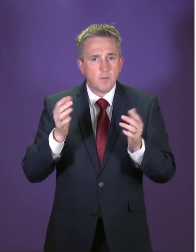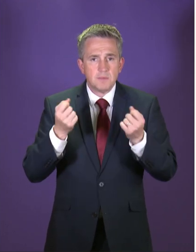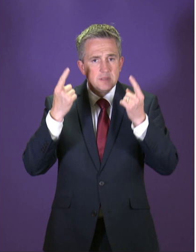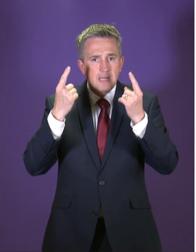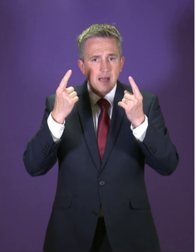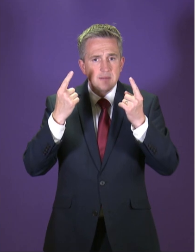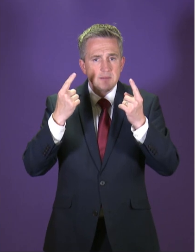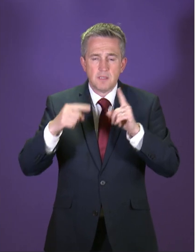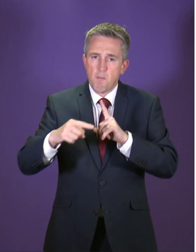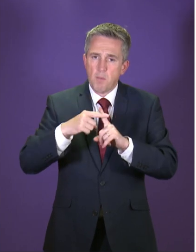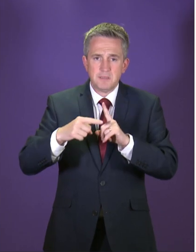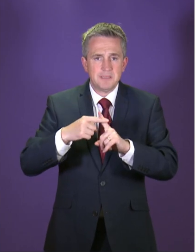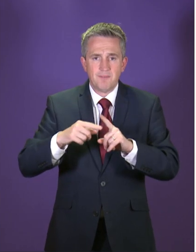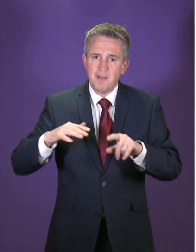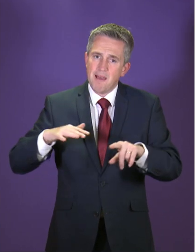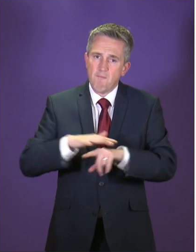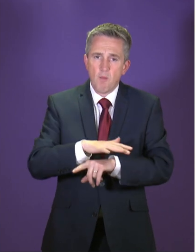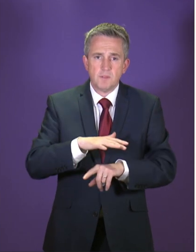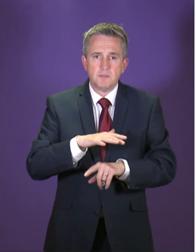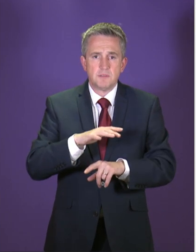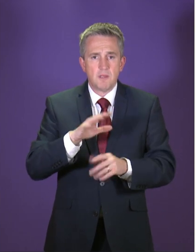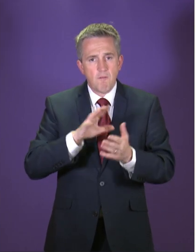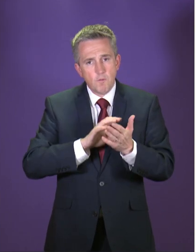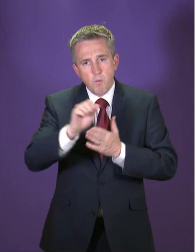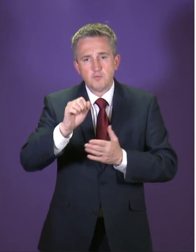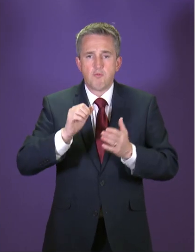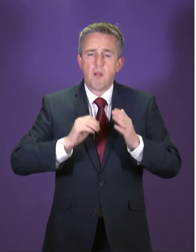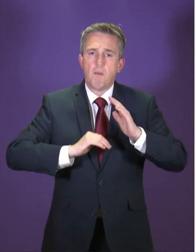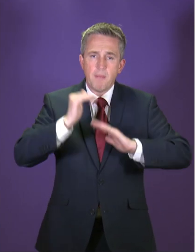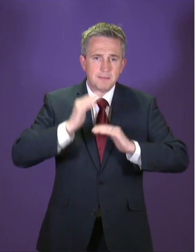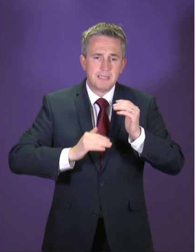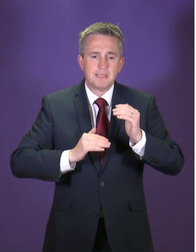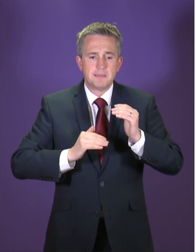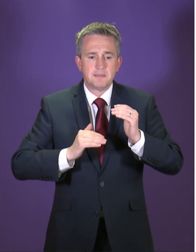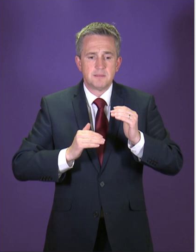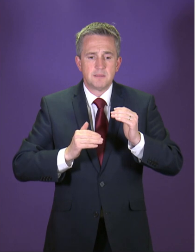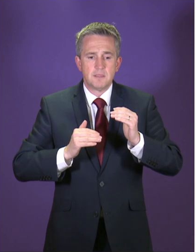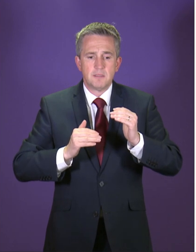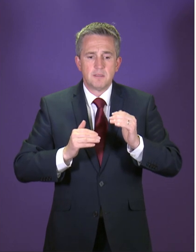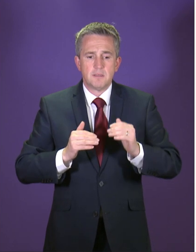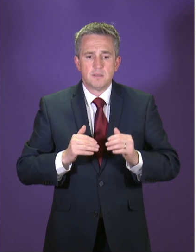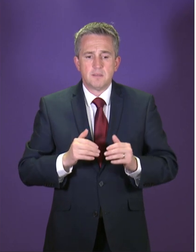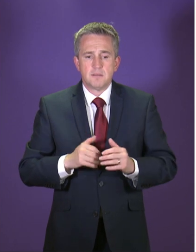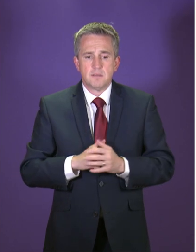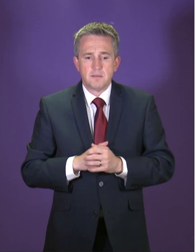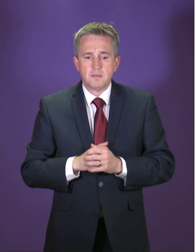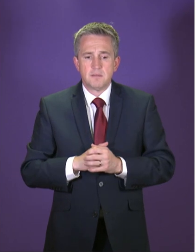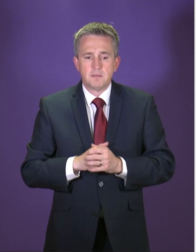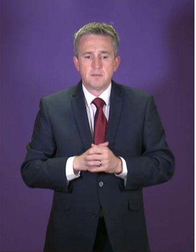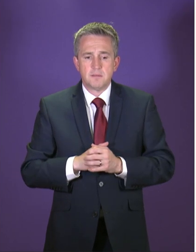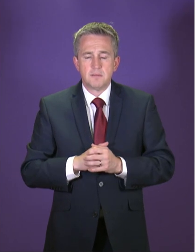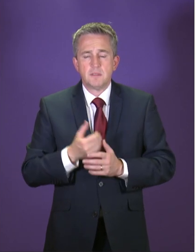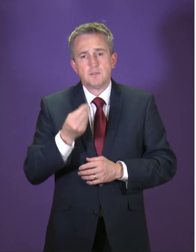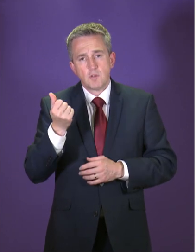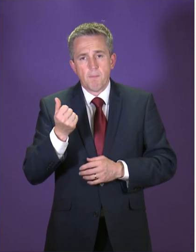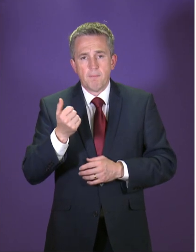aspect of why those monuments were built. Some of them negatively interpret it and